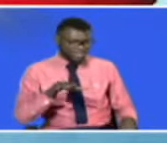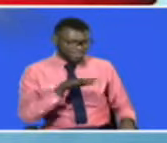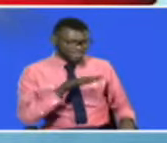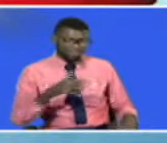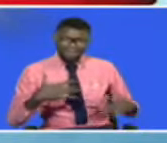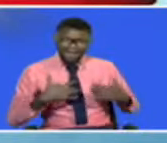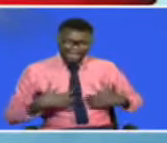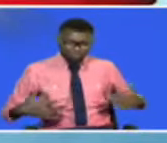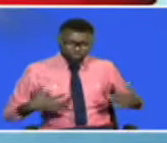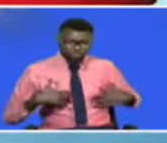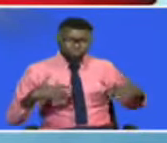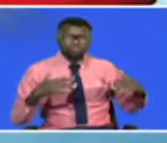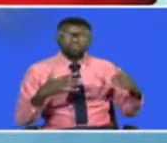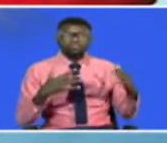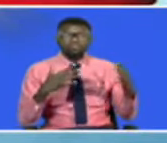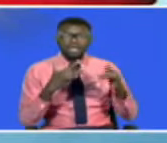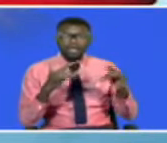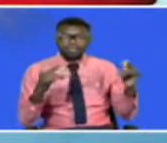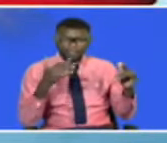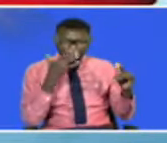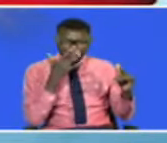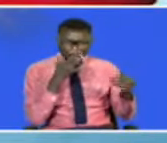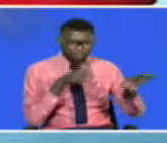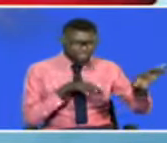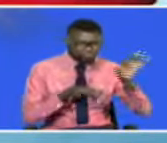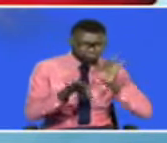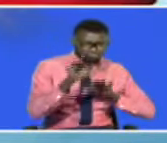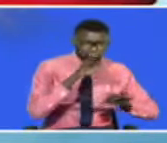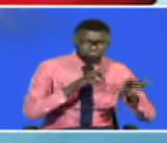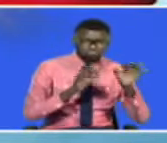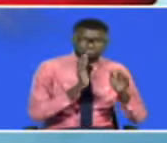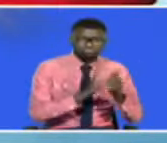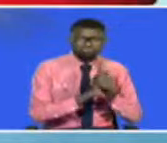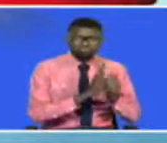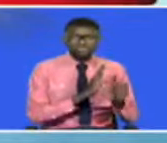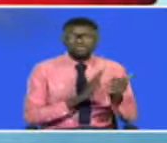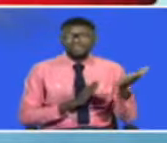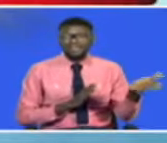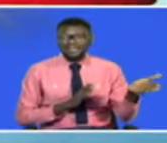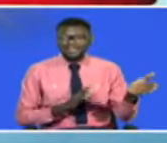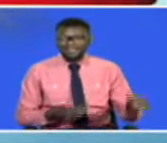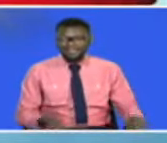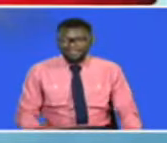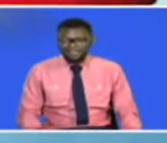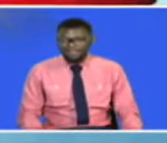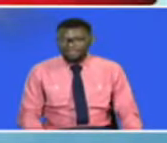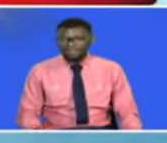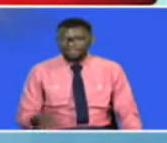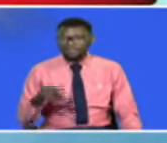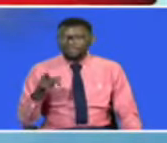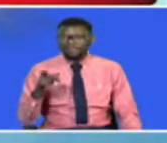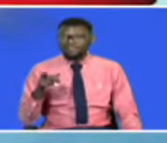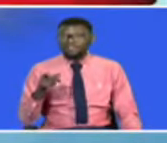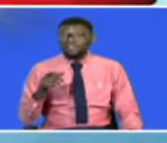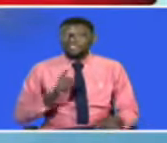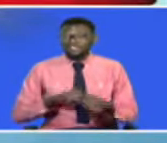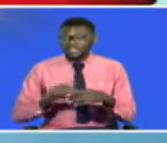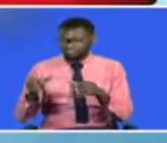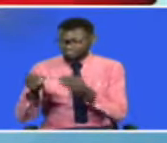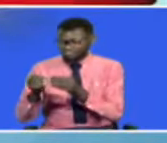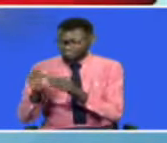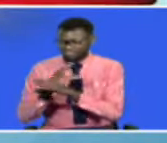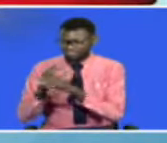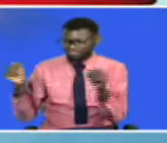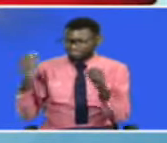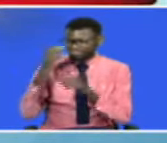International Olympic Committee President Thomas Bach lauded the country's commitment in the sporting space at a meeting with President William Ruto